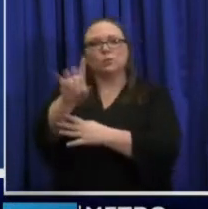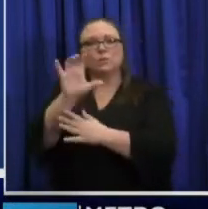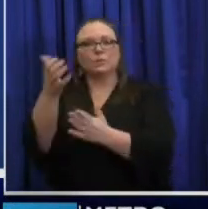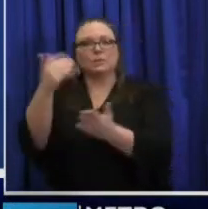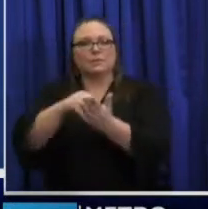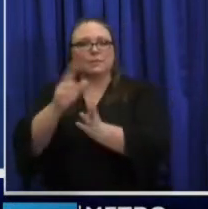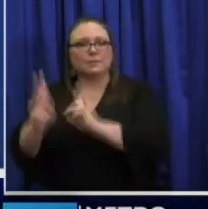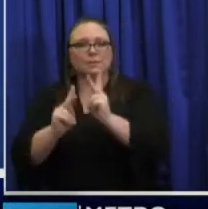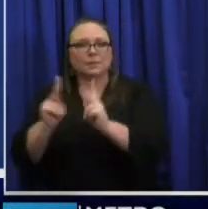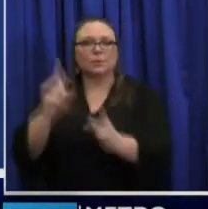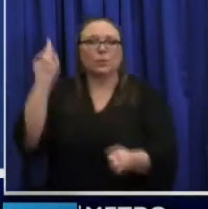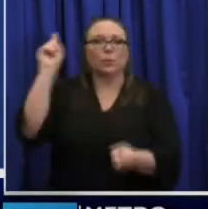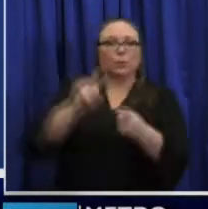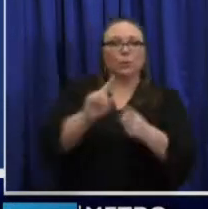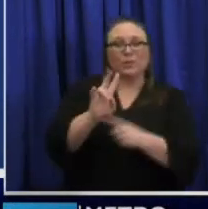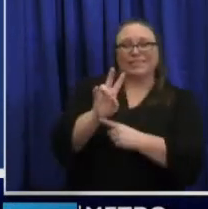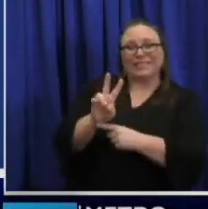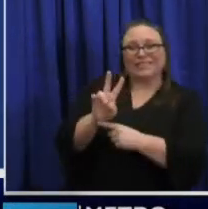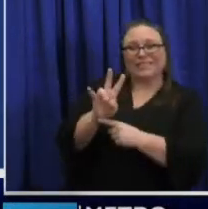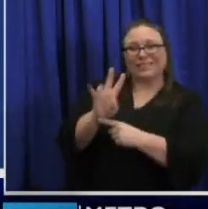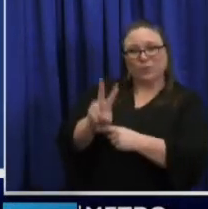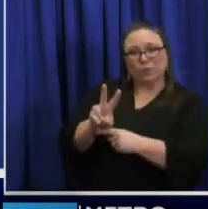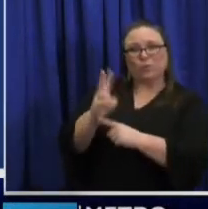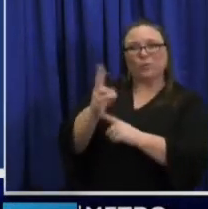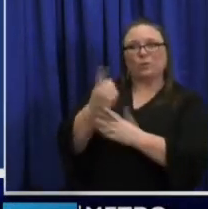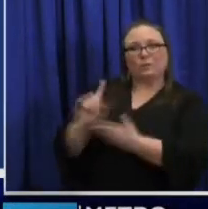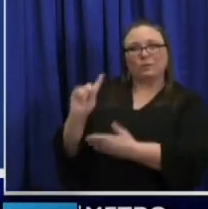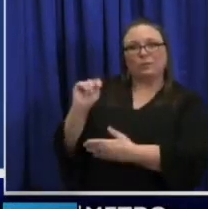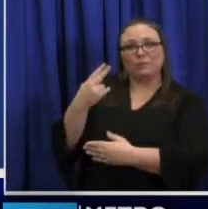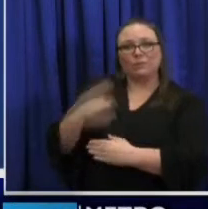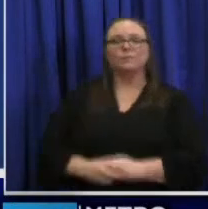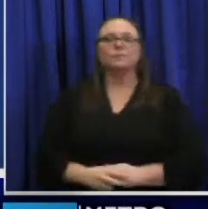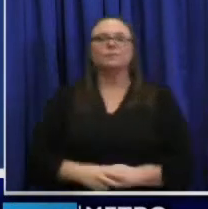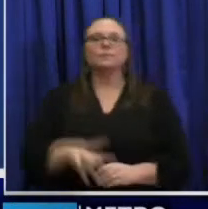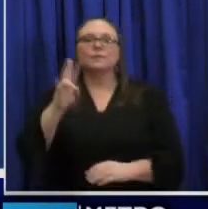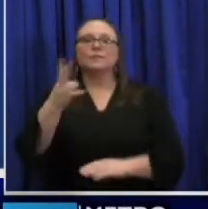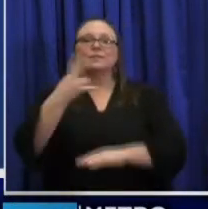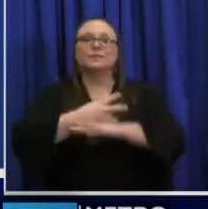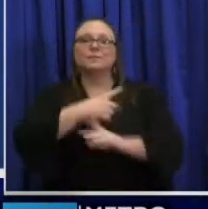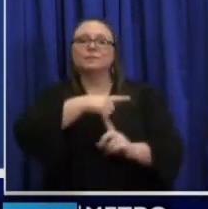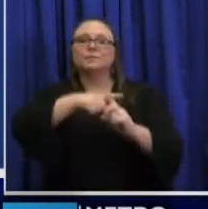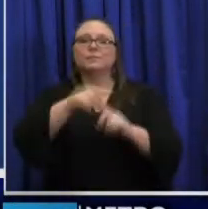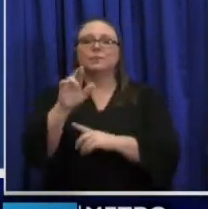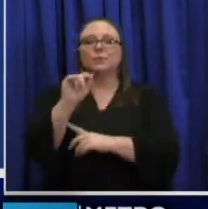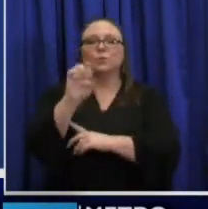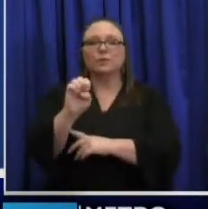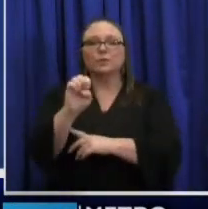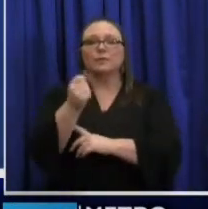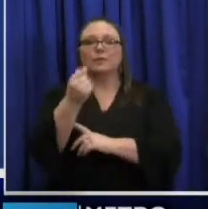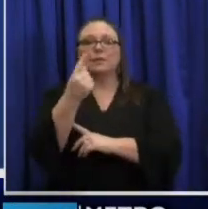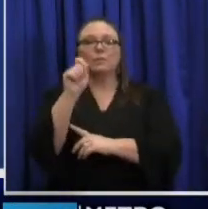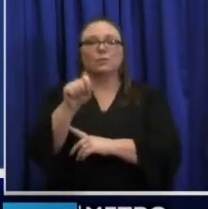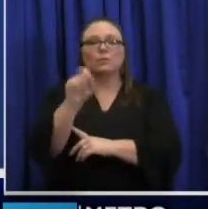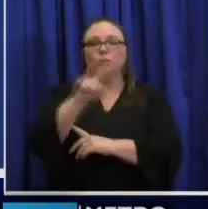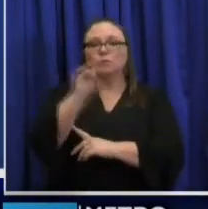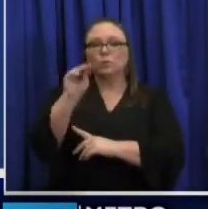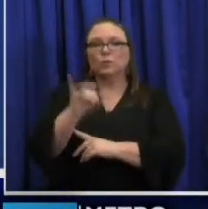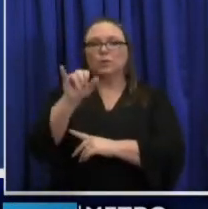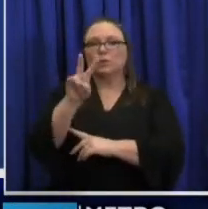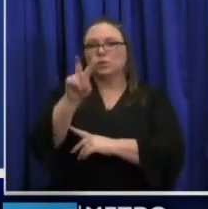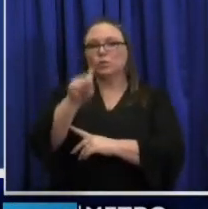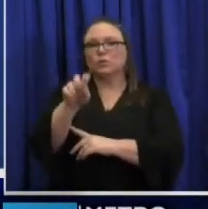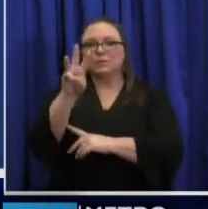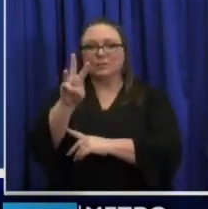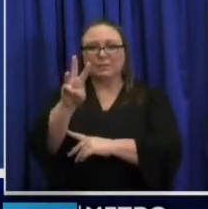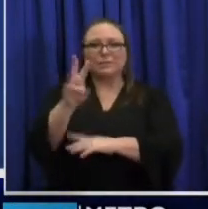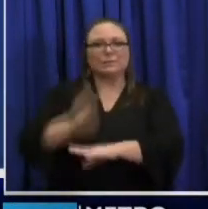from 72 just last Thursday. Now, our 7-day positivity rate is 11.2%, and that's a